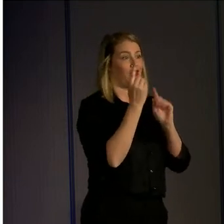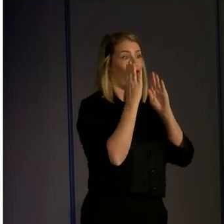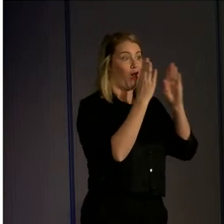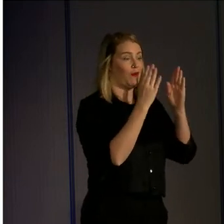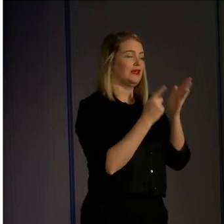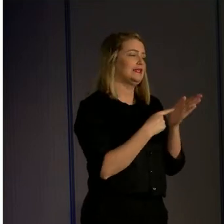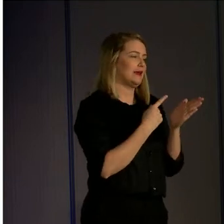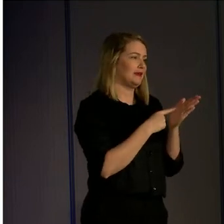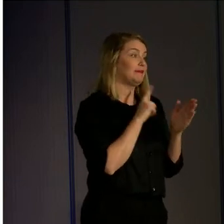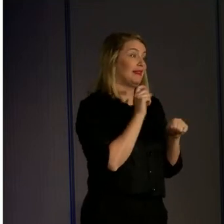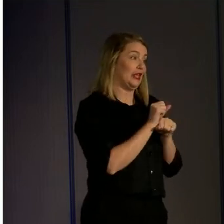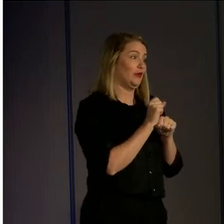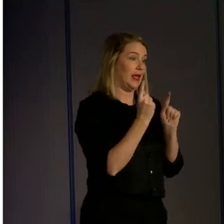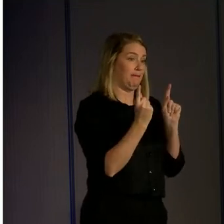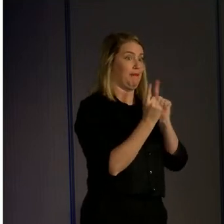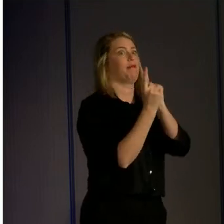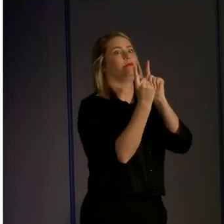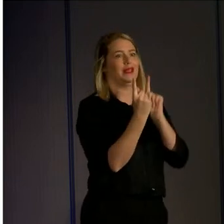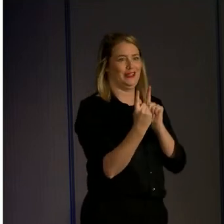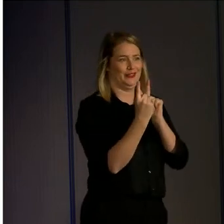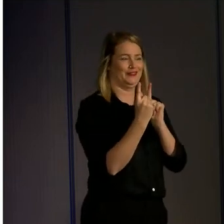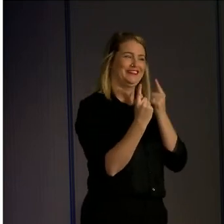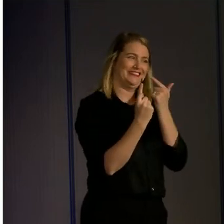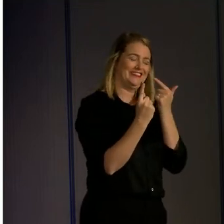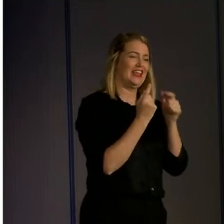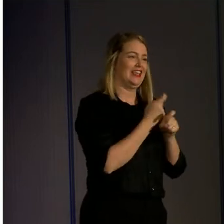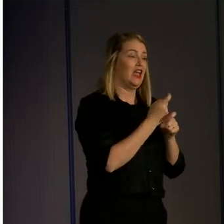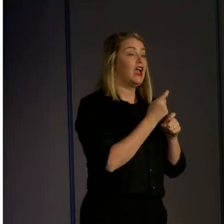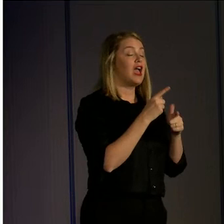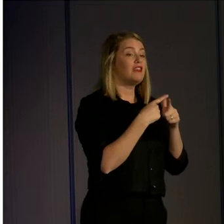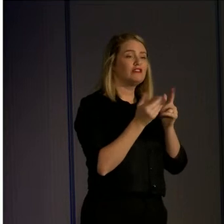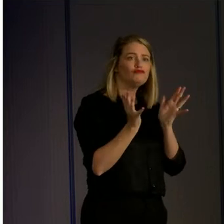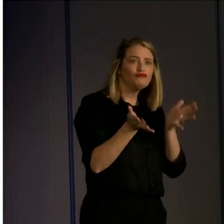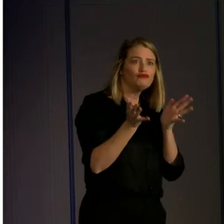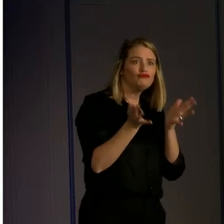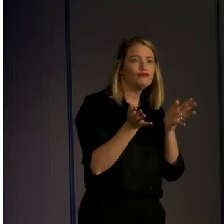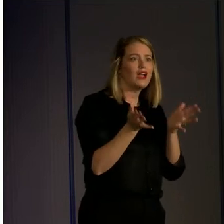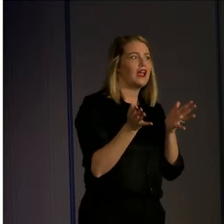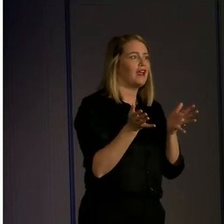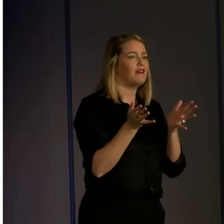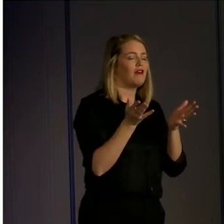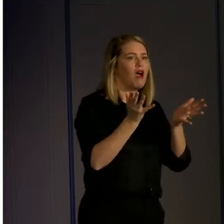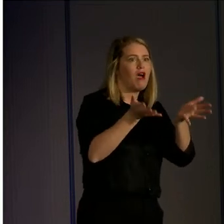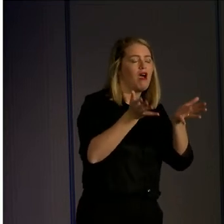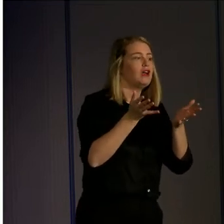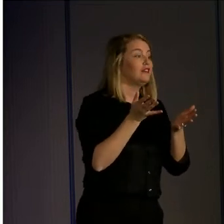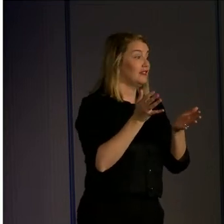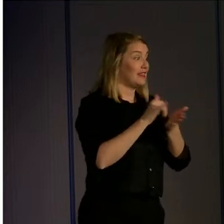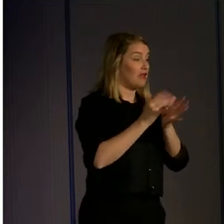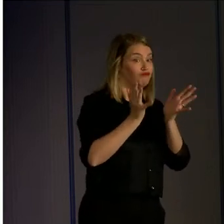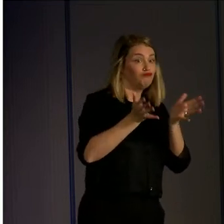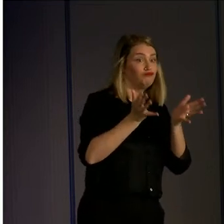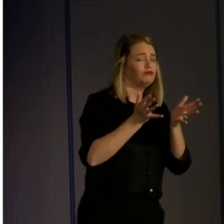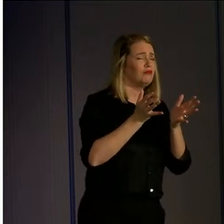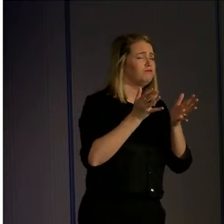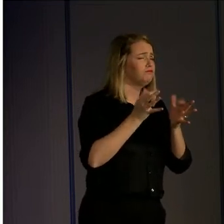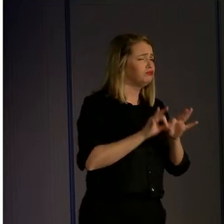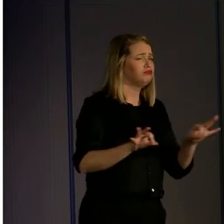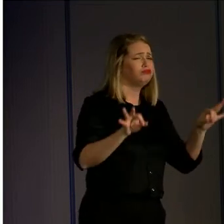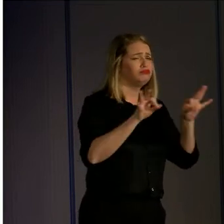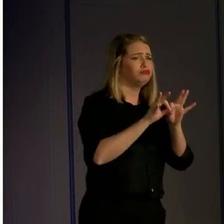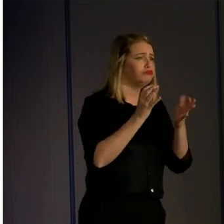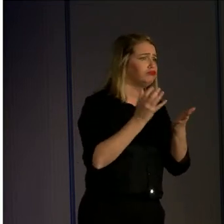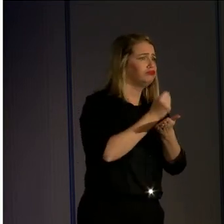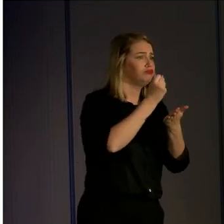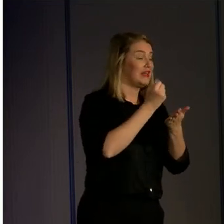literally, and you strike up a quick conversation. Do not pass up those opportunities. Now that we're all back in